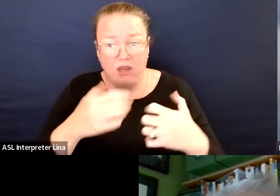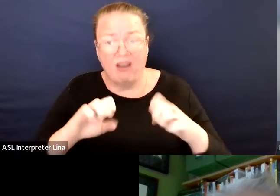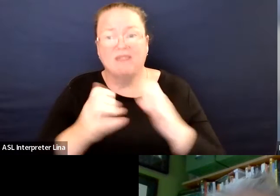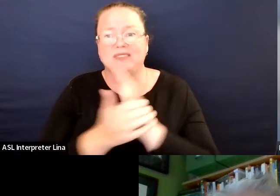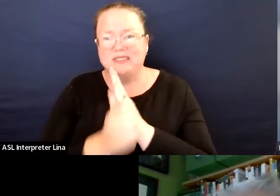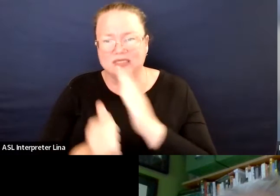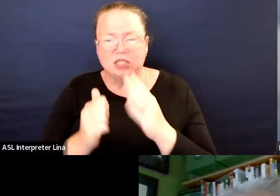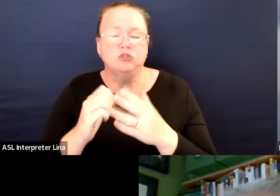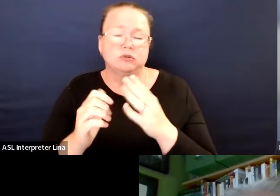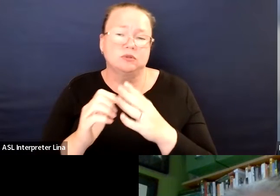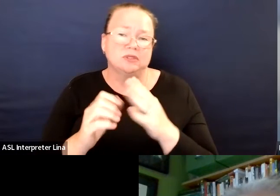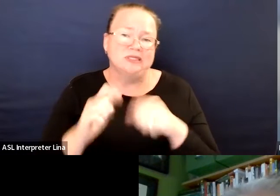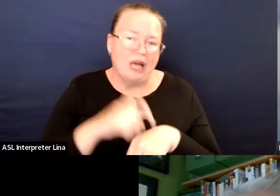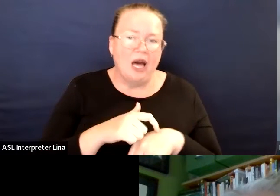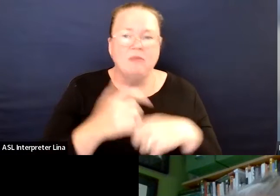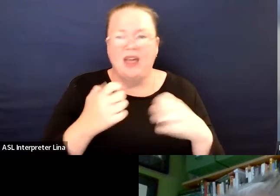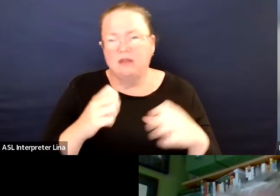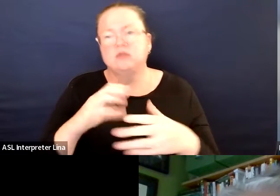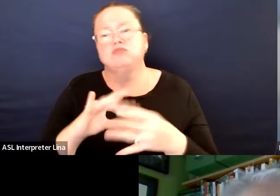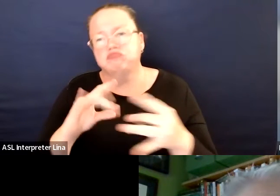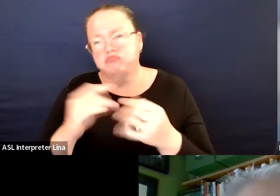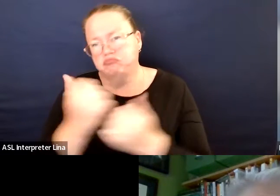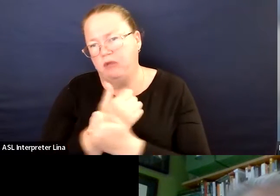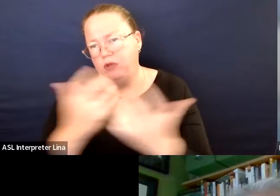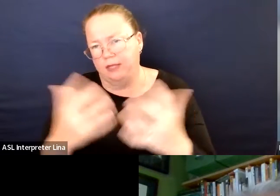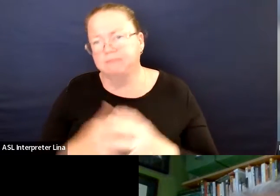and talents and time and effort with us.